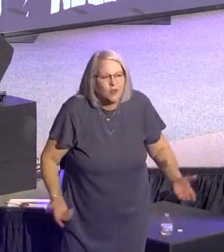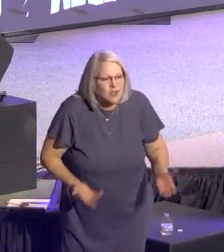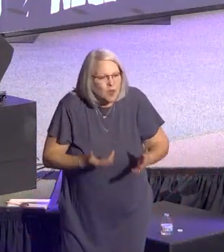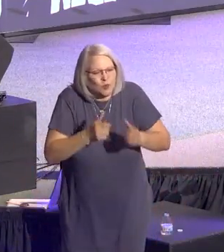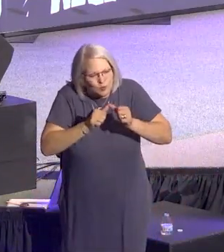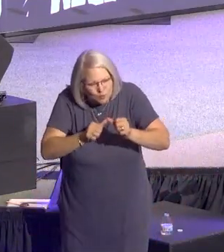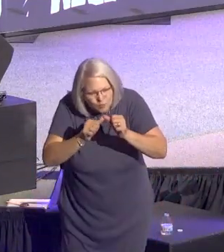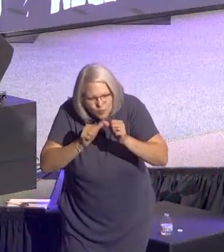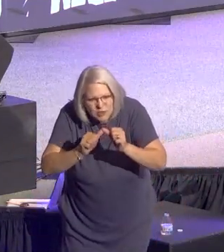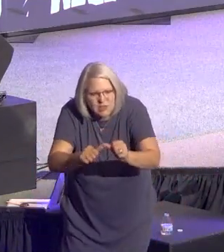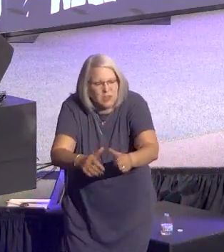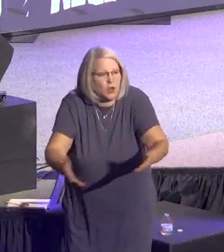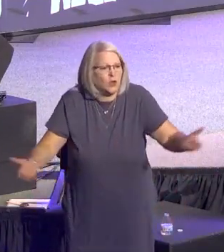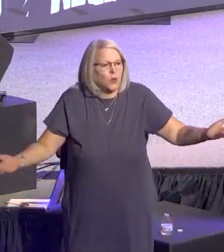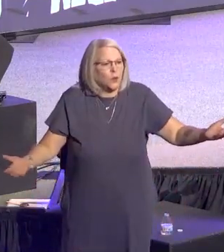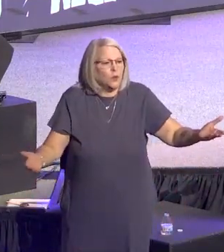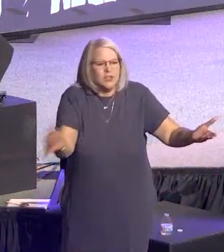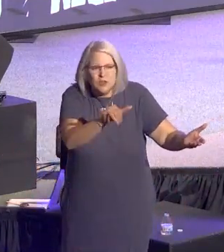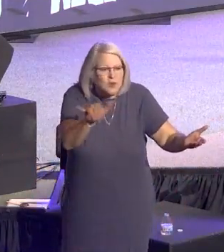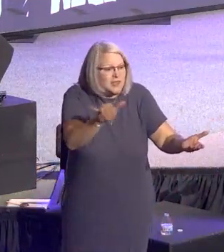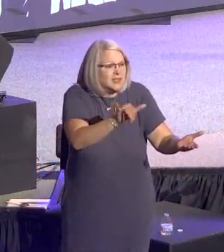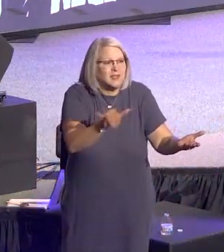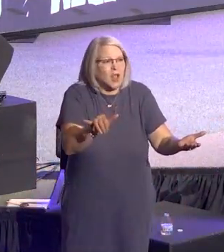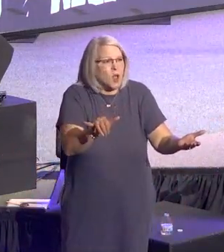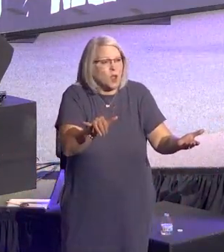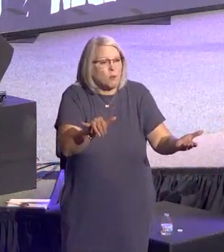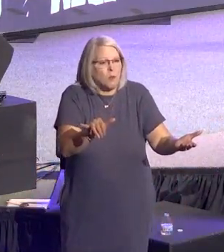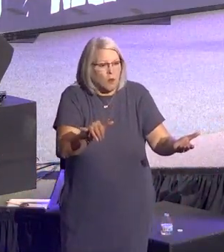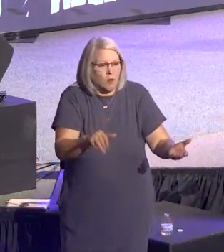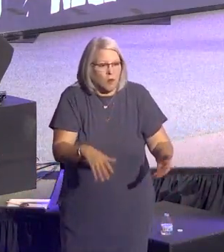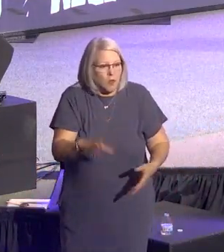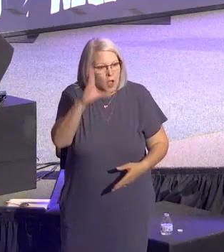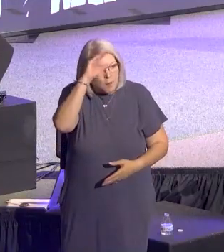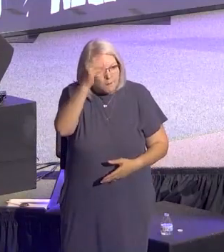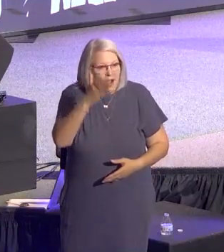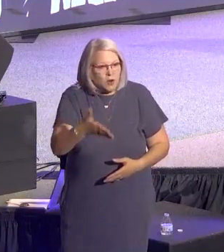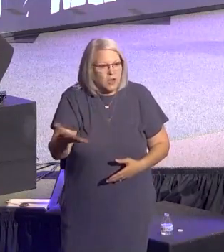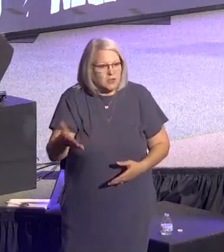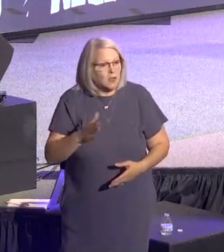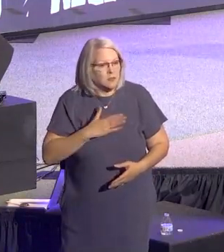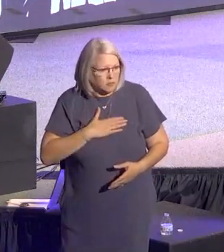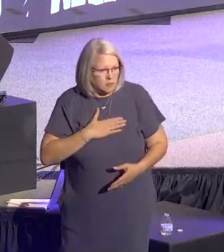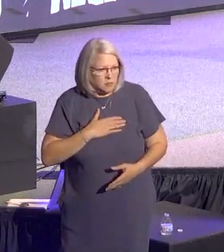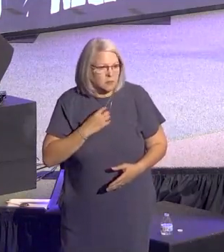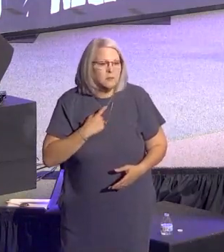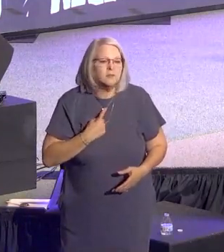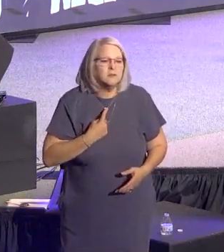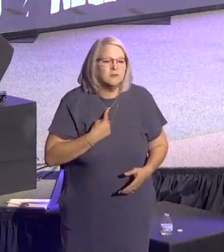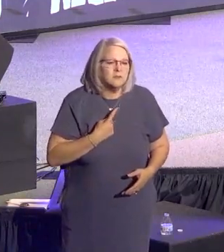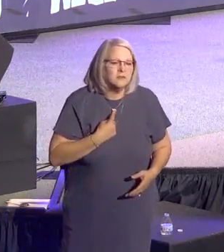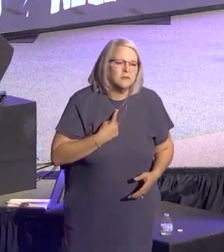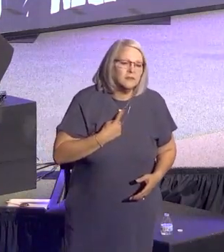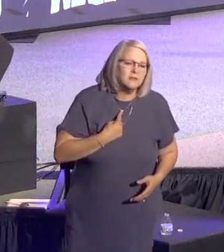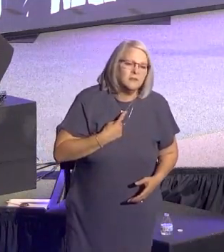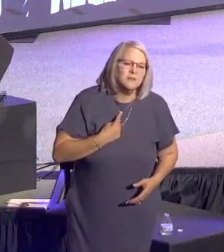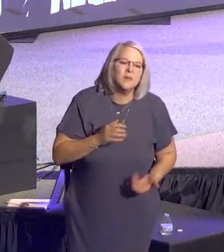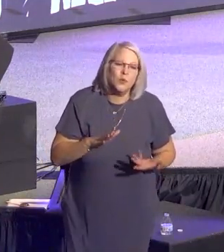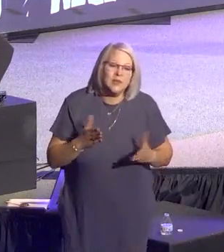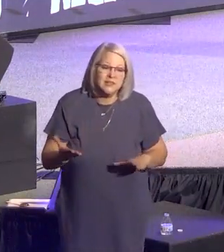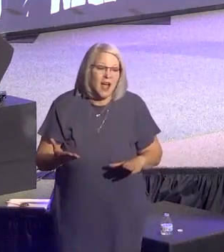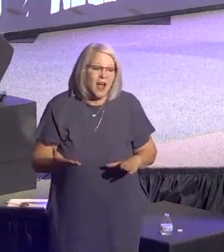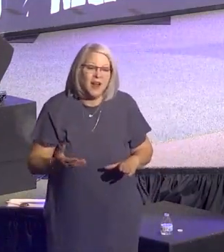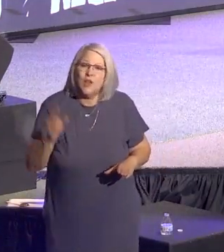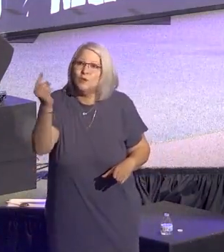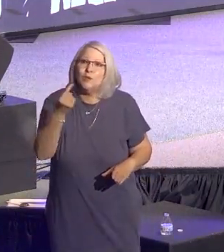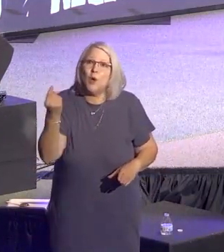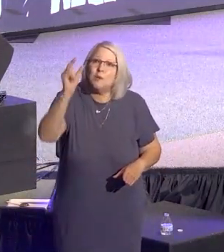God, living in the grace of God. We need not be deterred by our circumstances